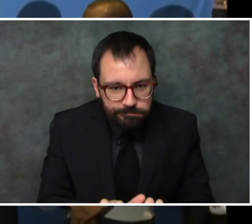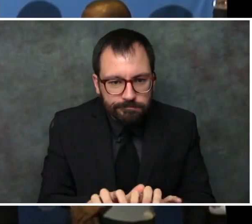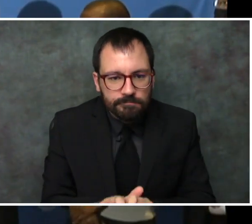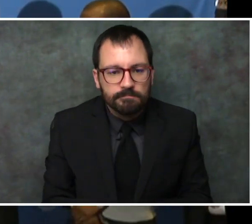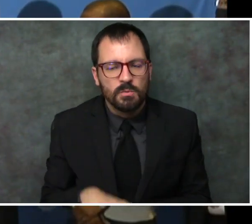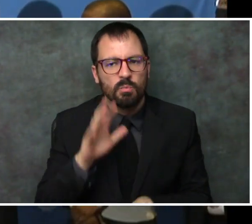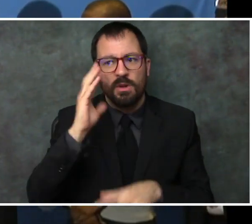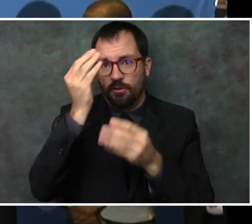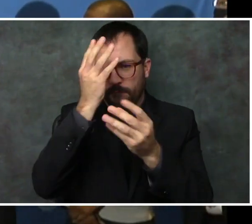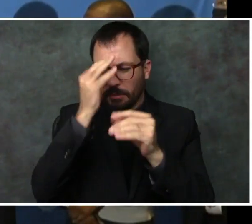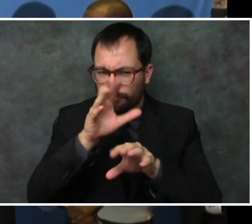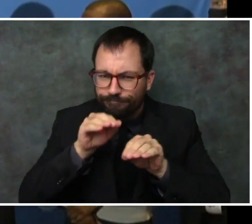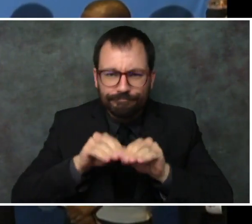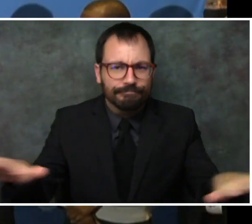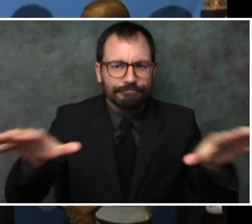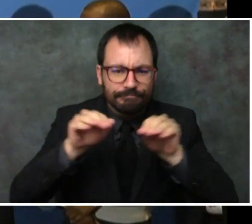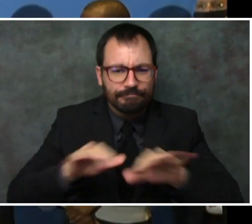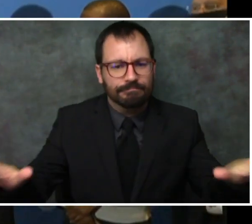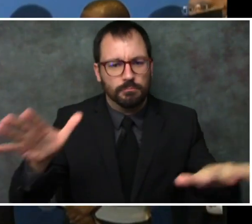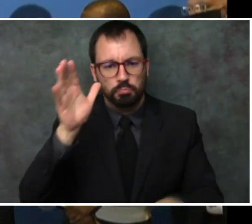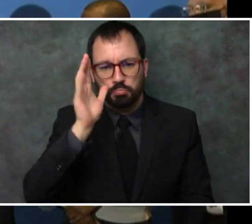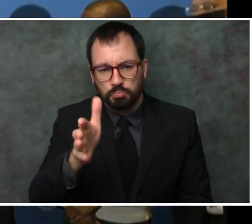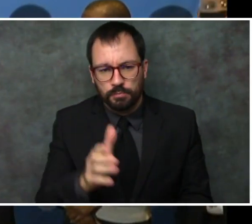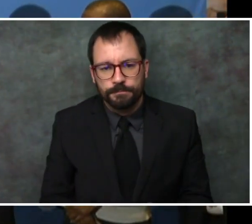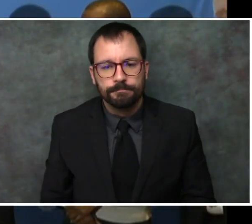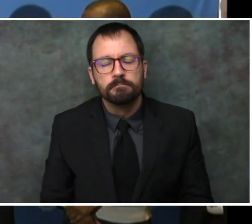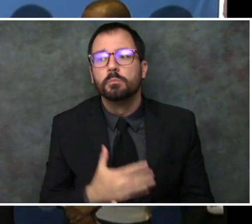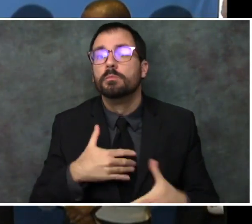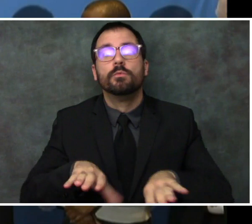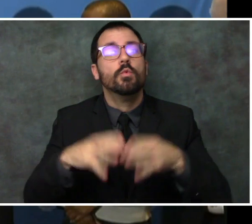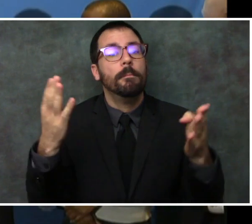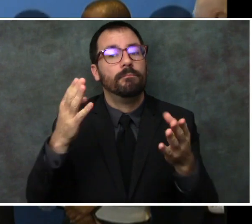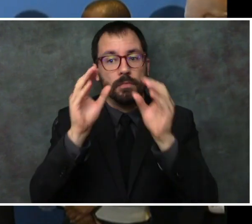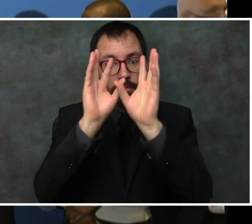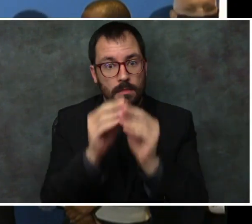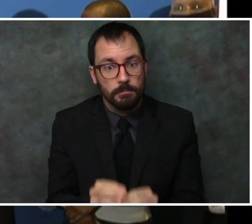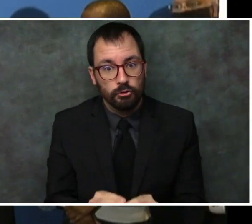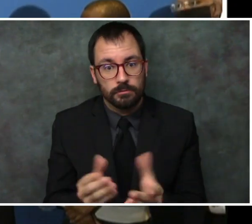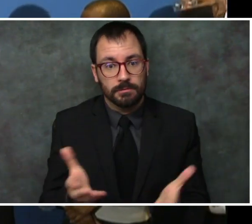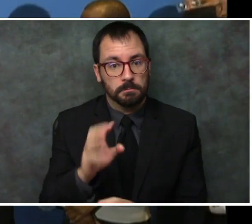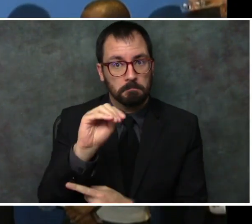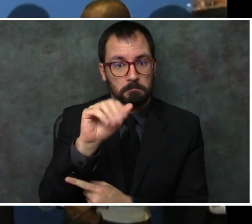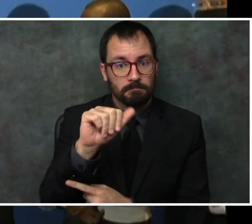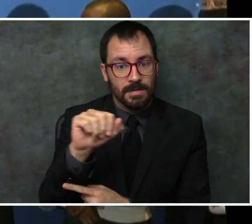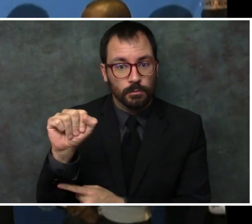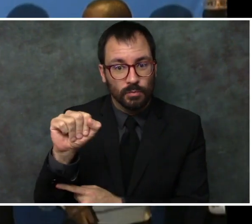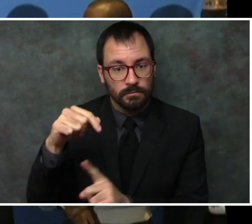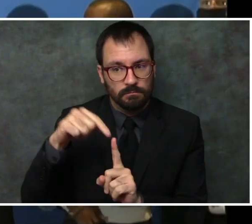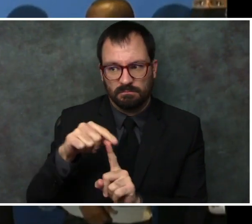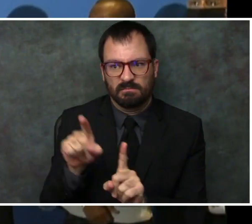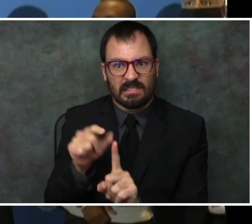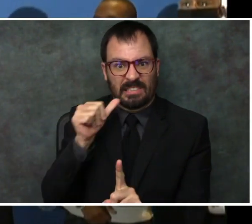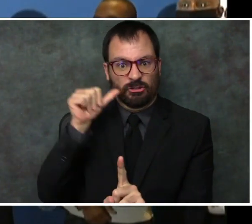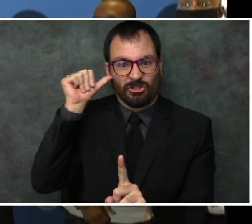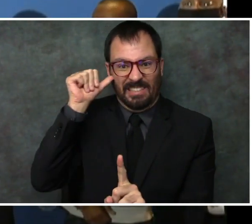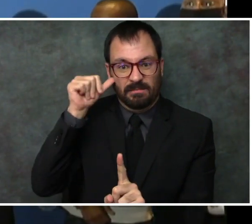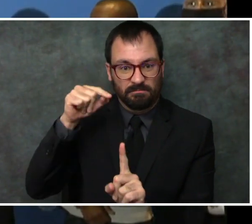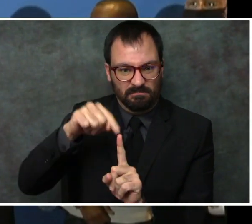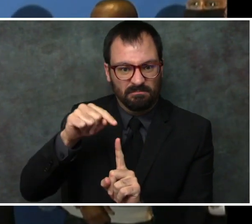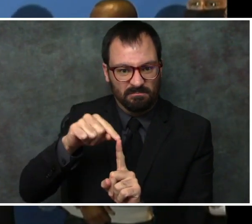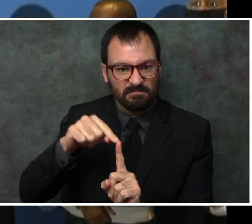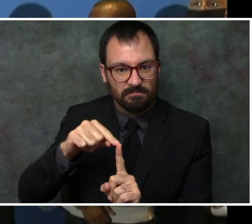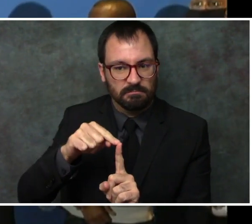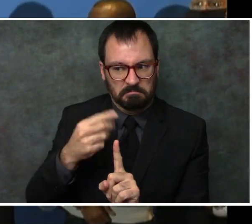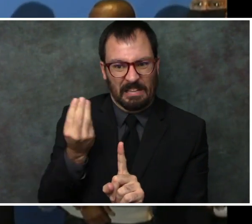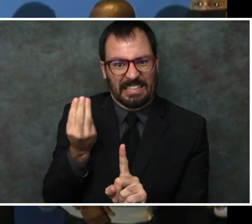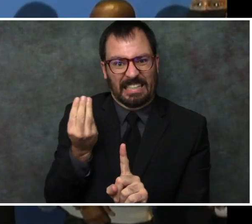online. So we'll be getting this information out far and wide today. I want to begin with the latest COVID numbers. In Massachusetts, as